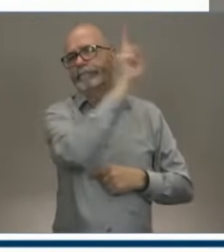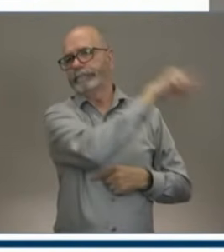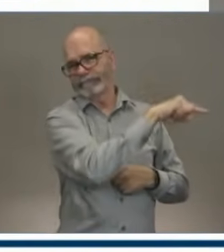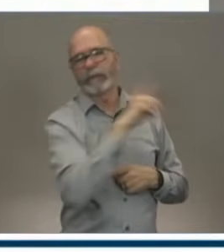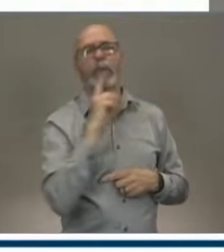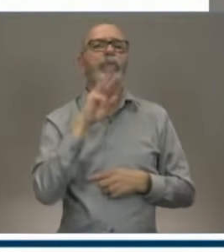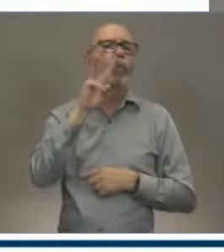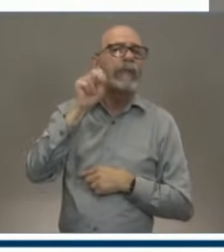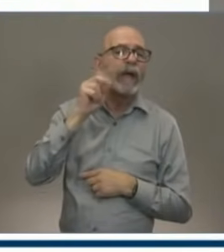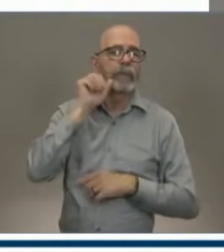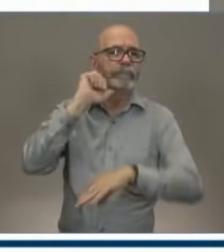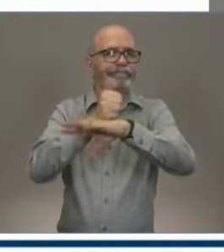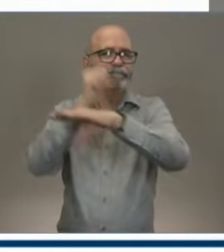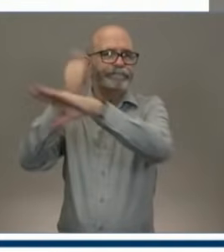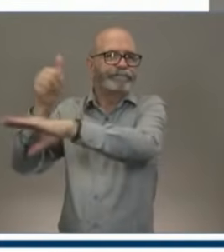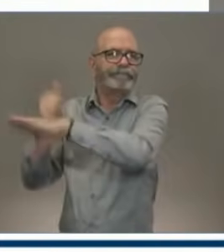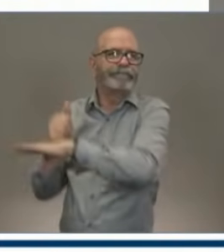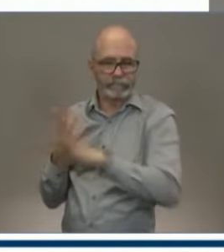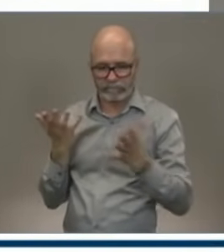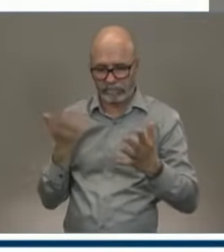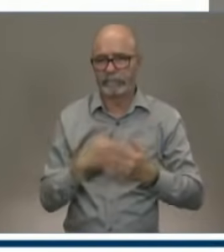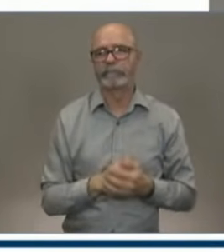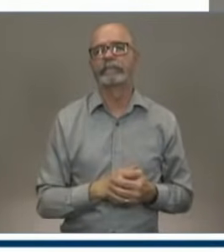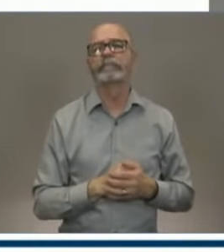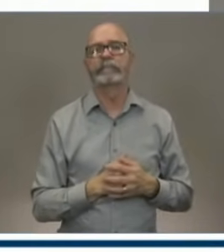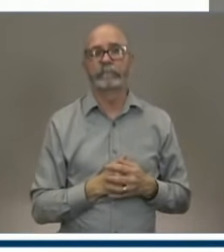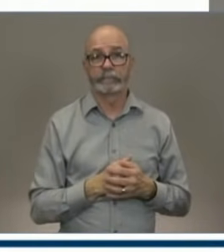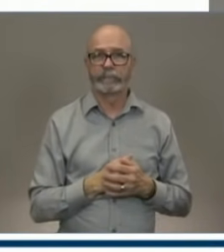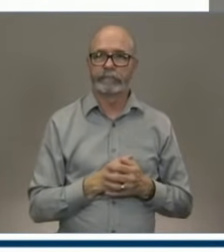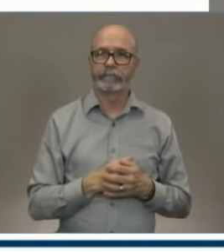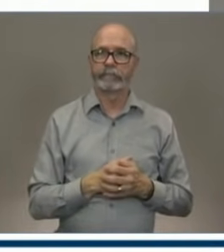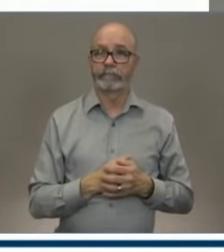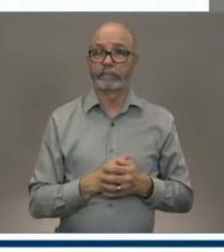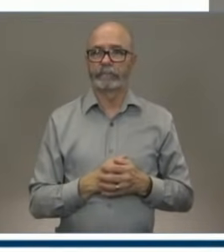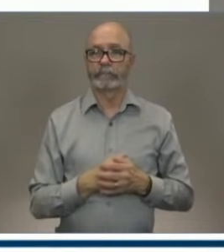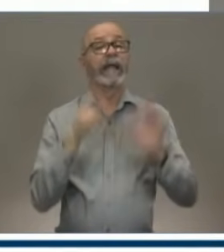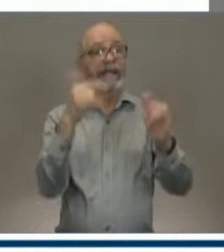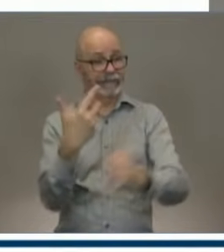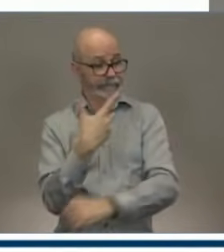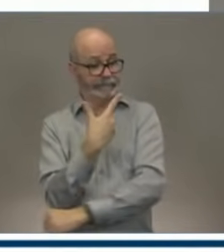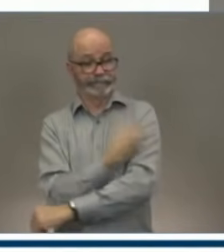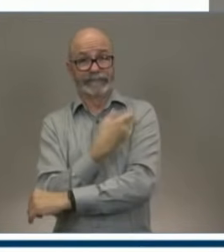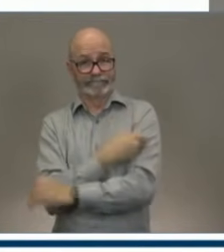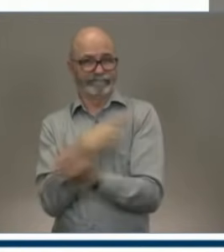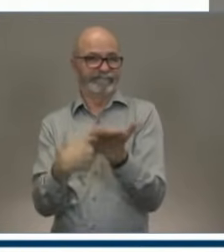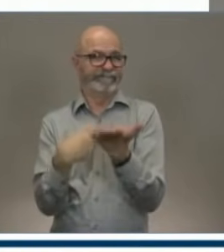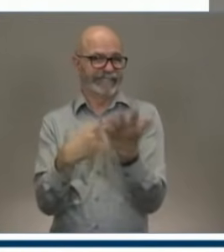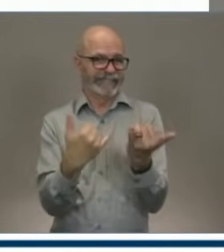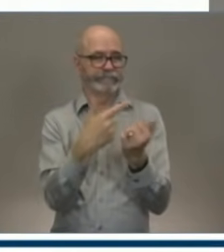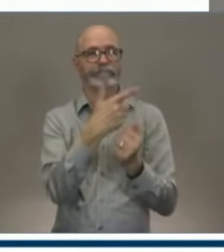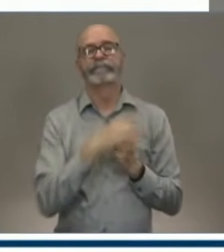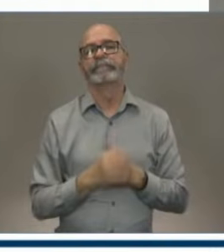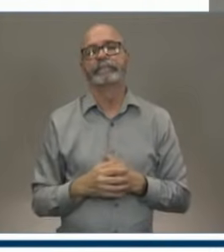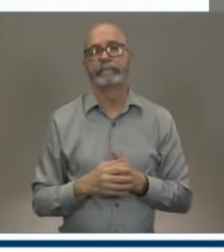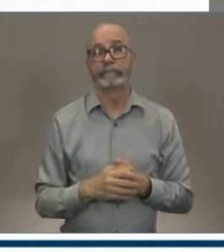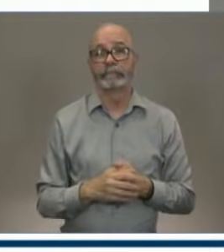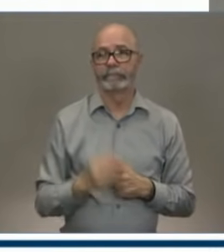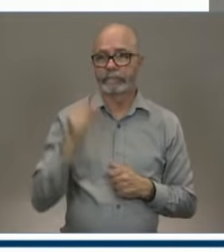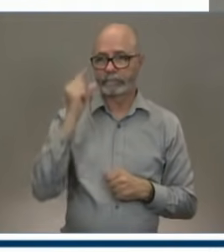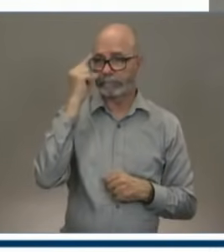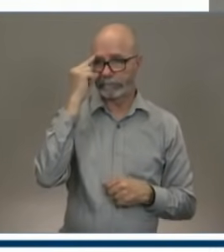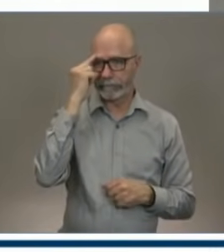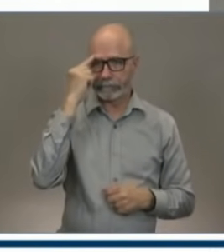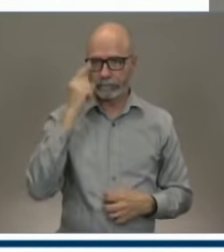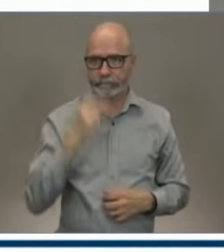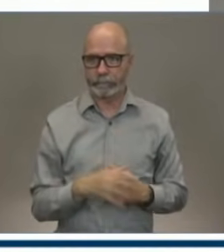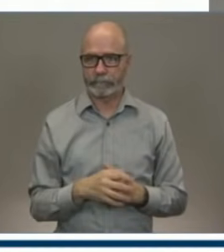you. So I want to talk a little bit more about the vaccine rollout, building on what the Premier said. First